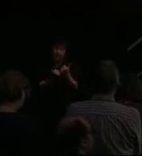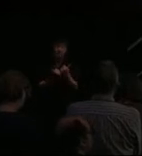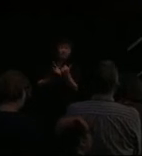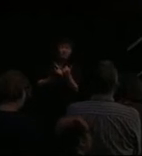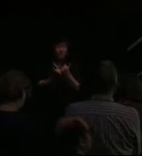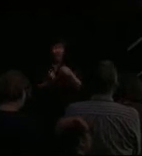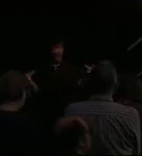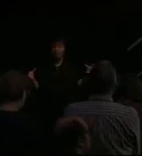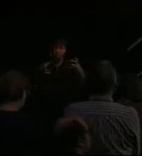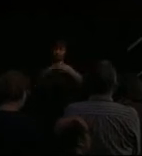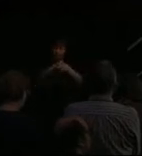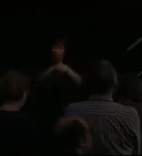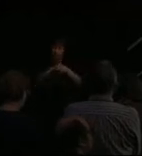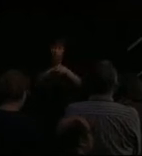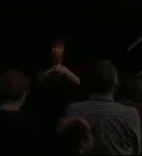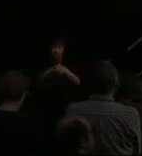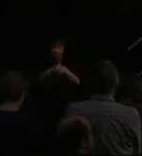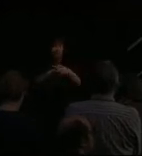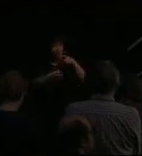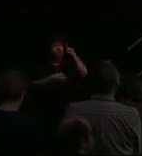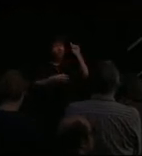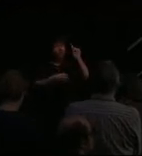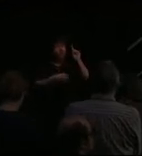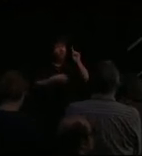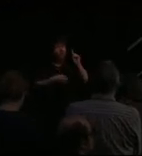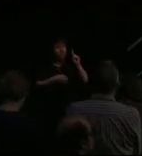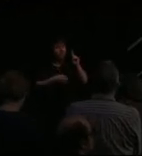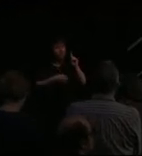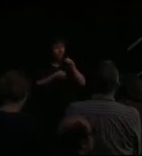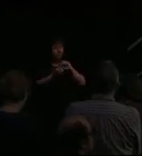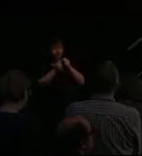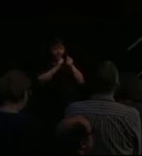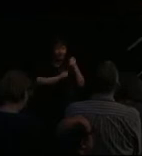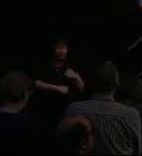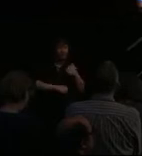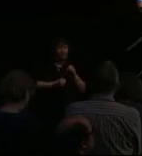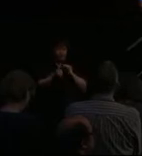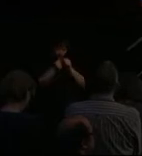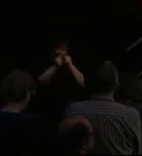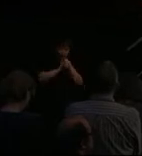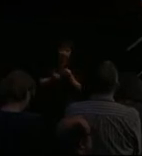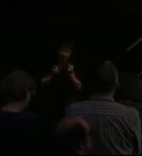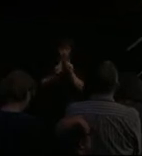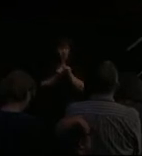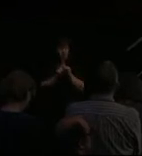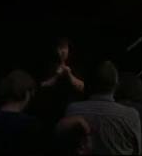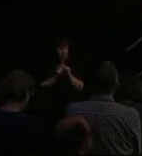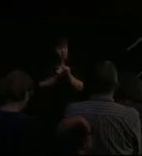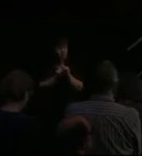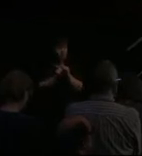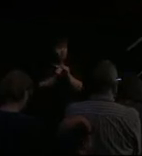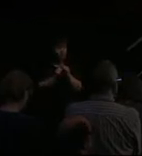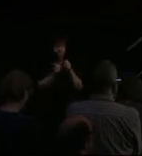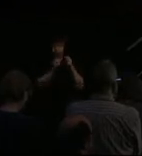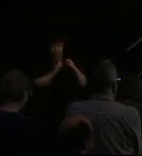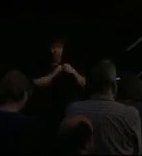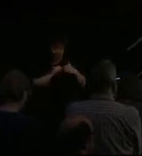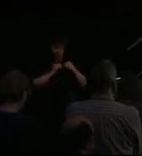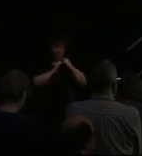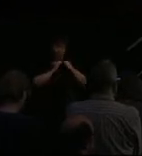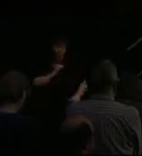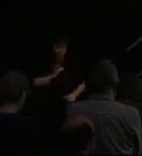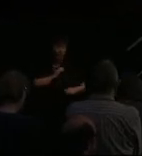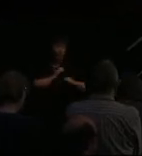it all together, God, will you mess up our lives and change us to break our hearts for the things